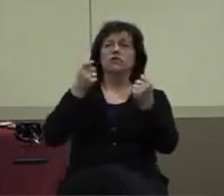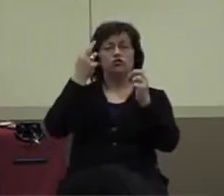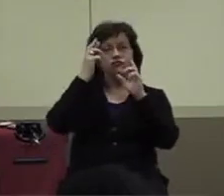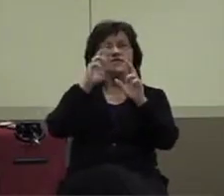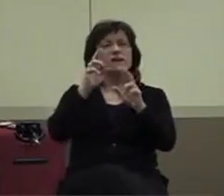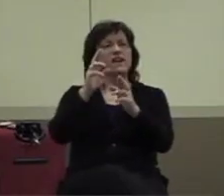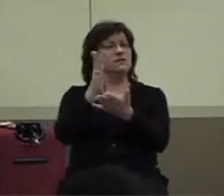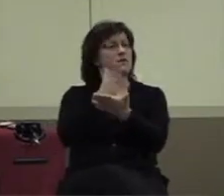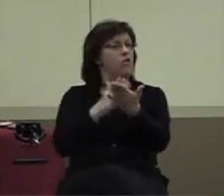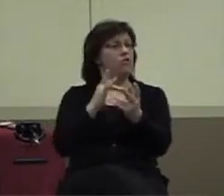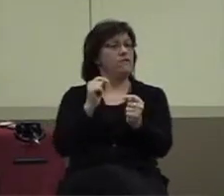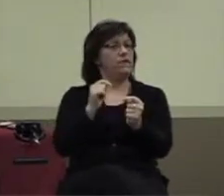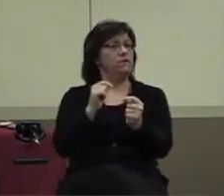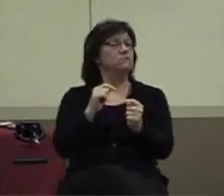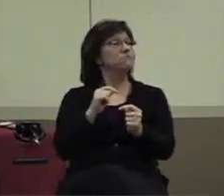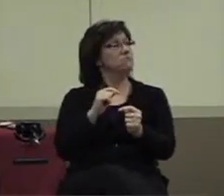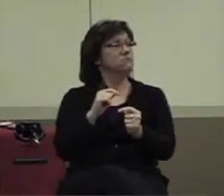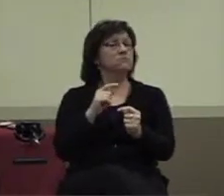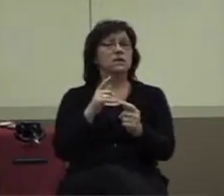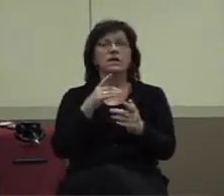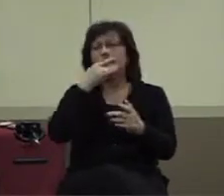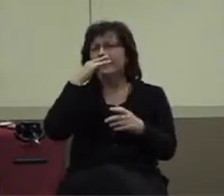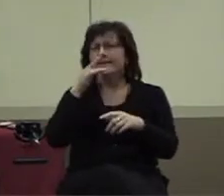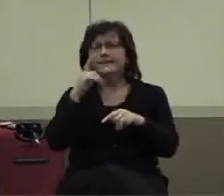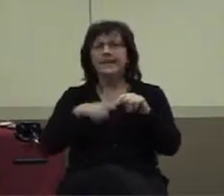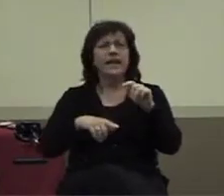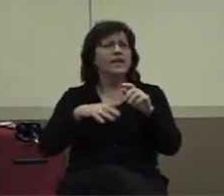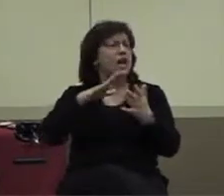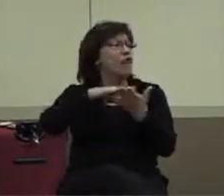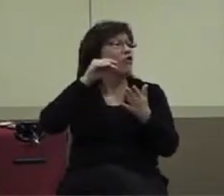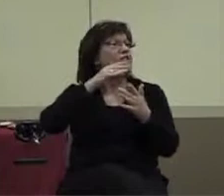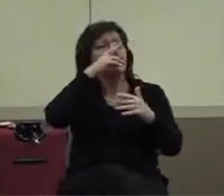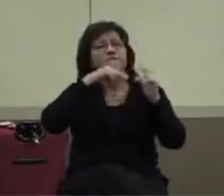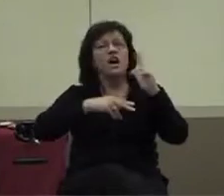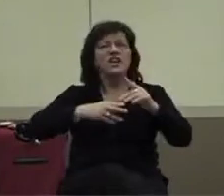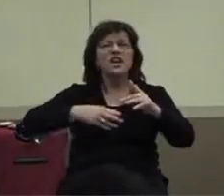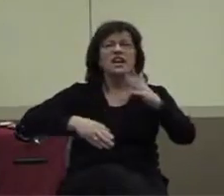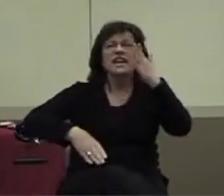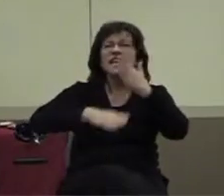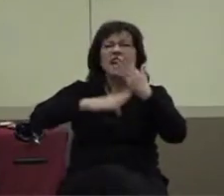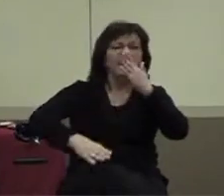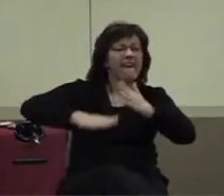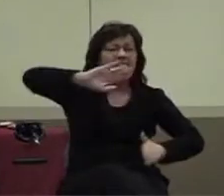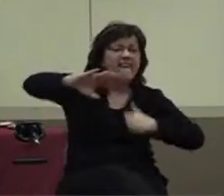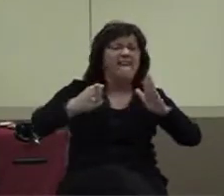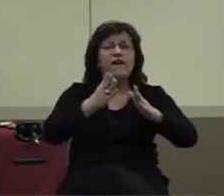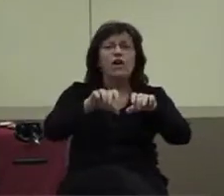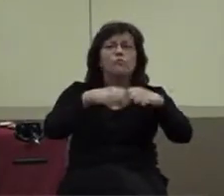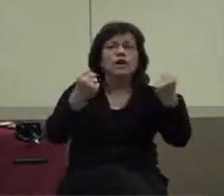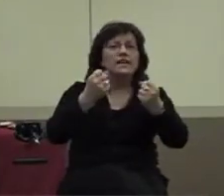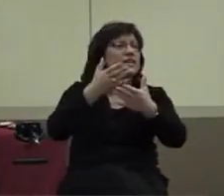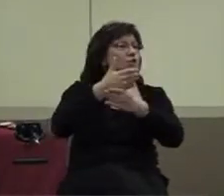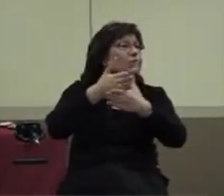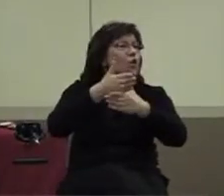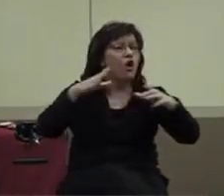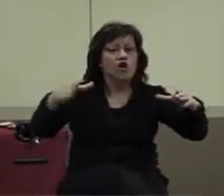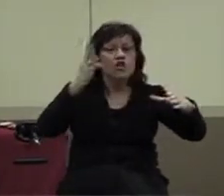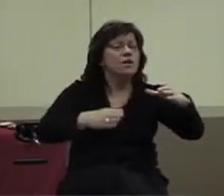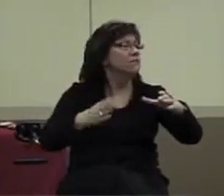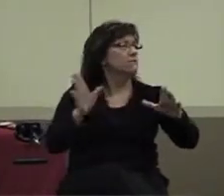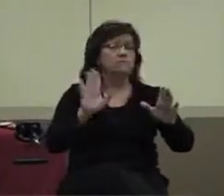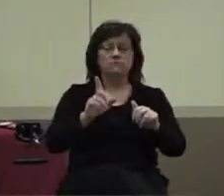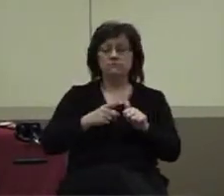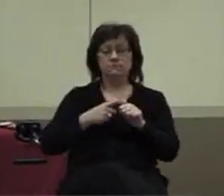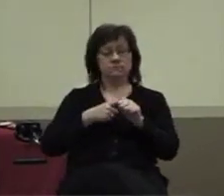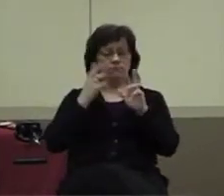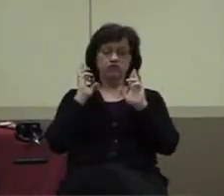important that is. The kids don't get to learn the fun kicks and breaking the boards and stuff like that until they prove that they are respectful and have control